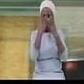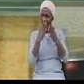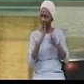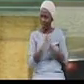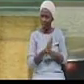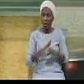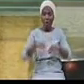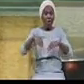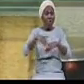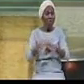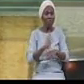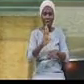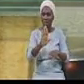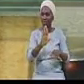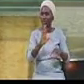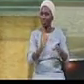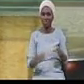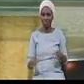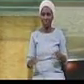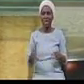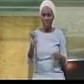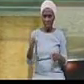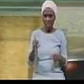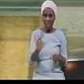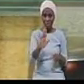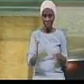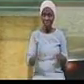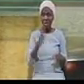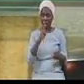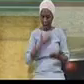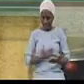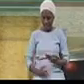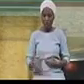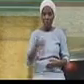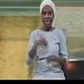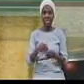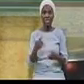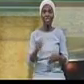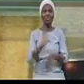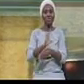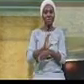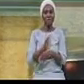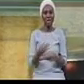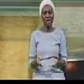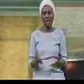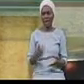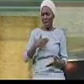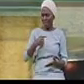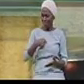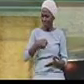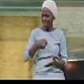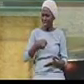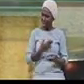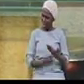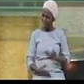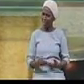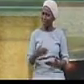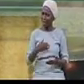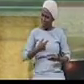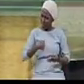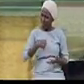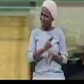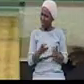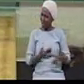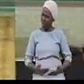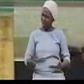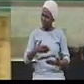were born in the church. You were born. I was already born again, and my wife was born again when the children were born. But now they've gone this